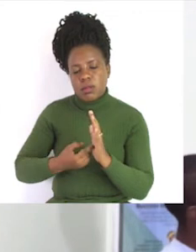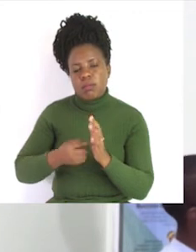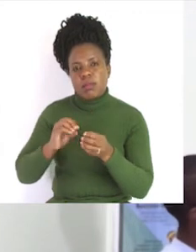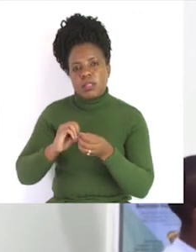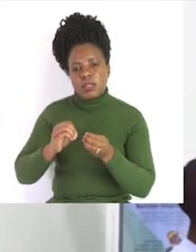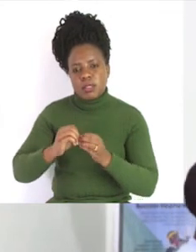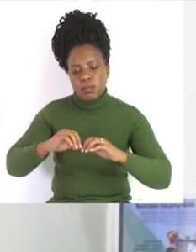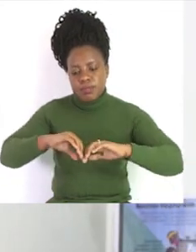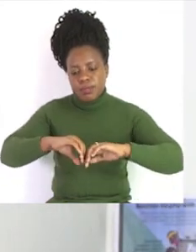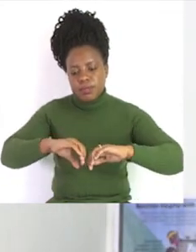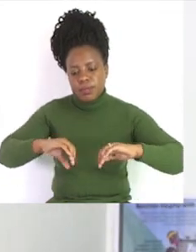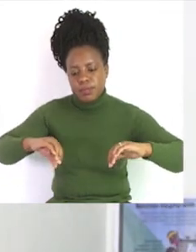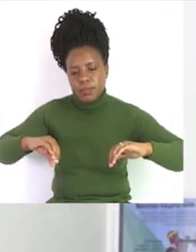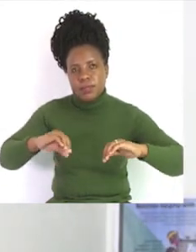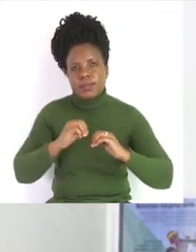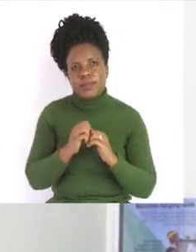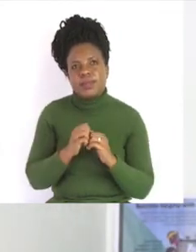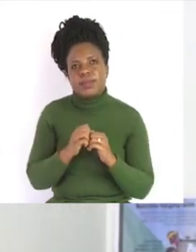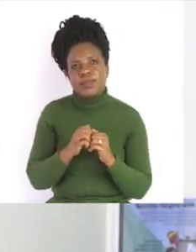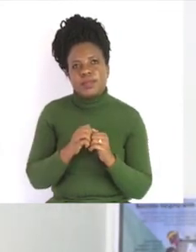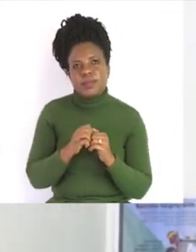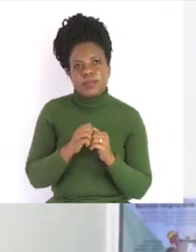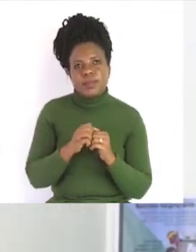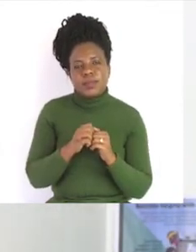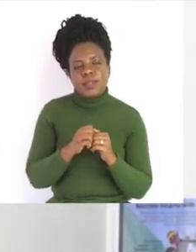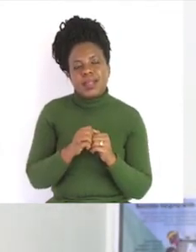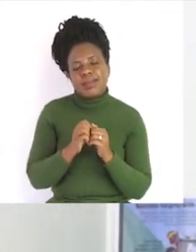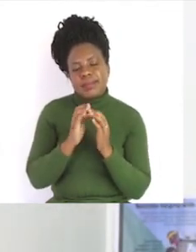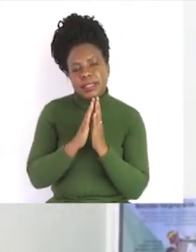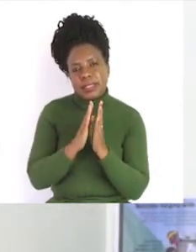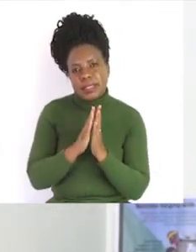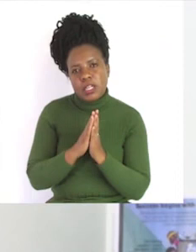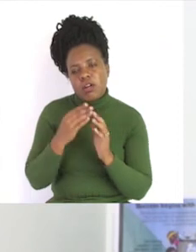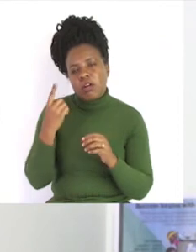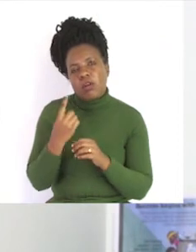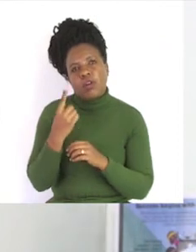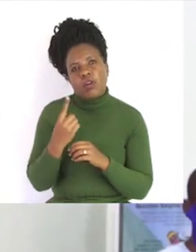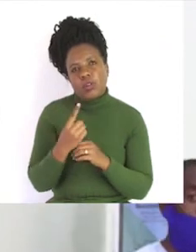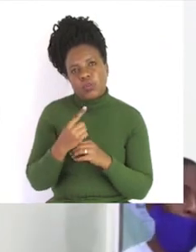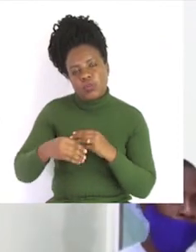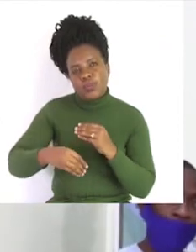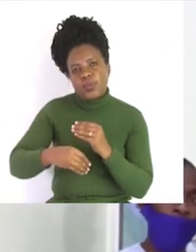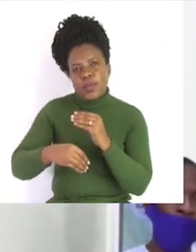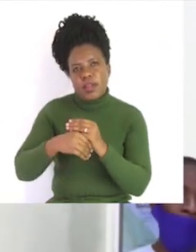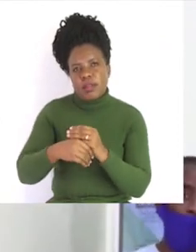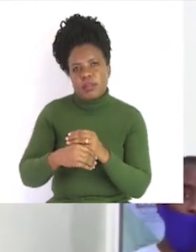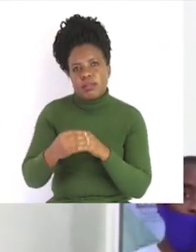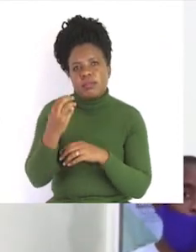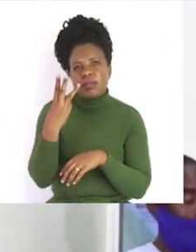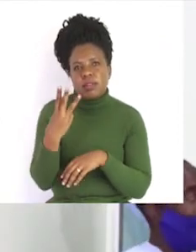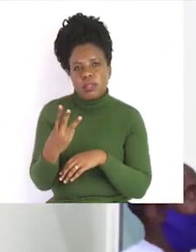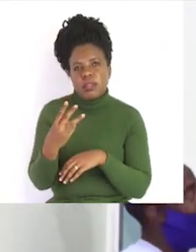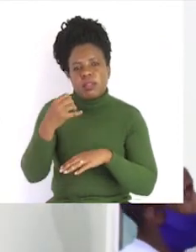I mentioned before, try to keep it at 3 placeholders, right? 3 will be